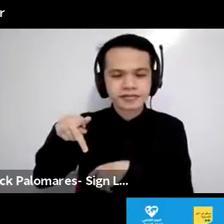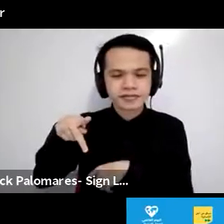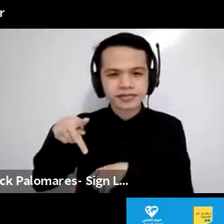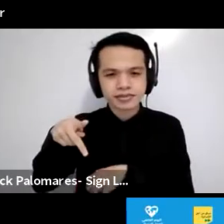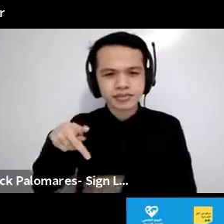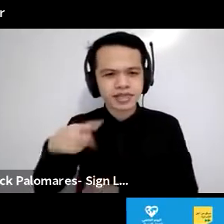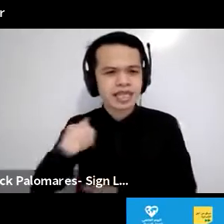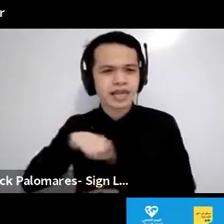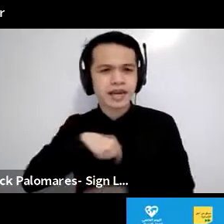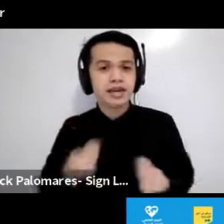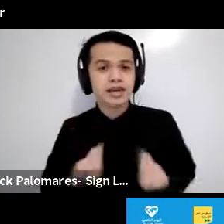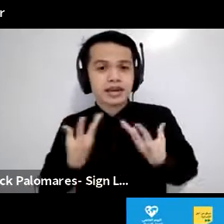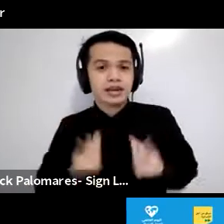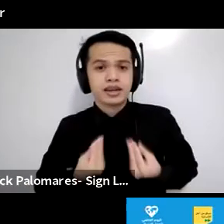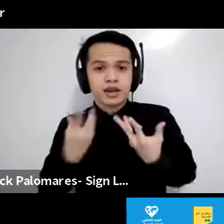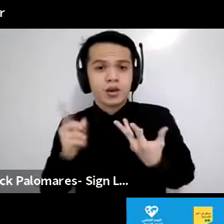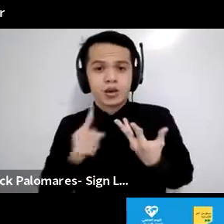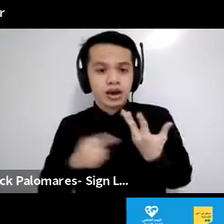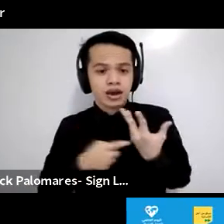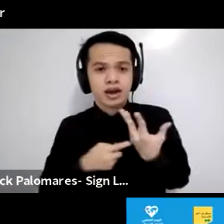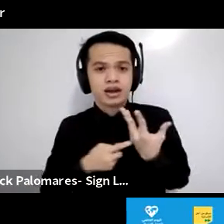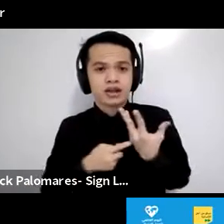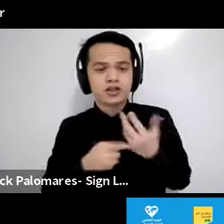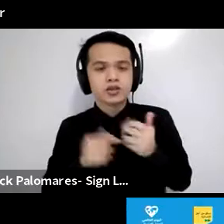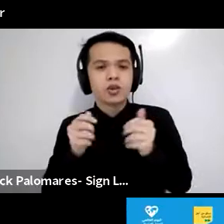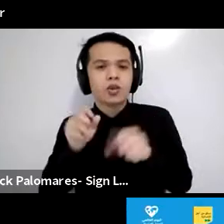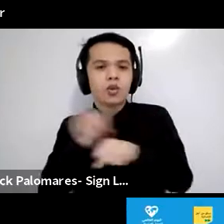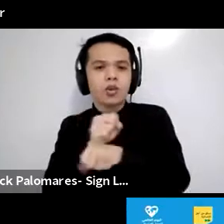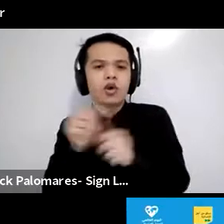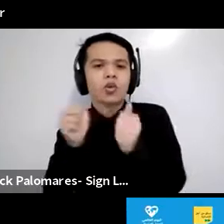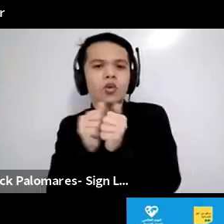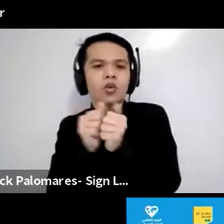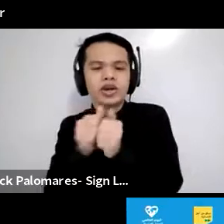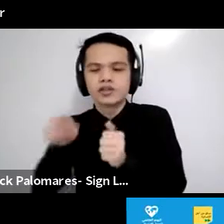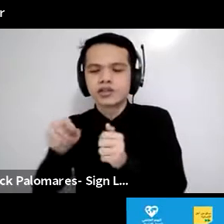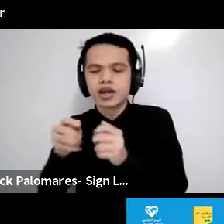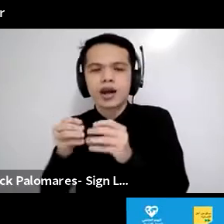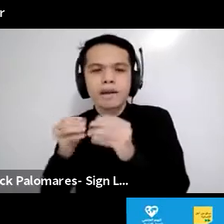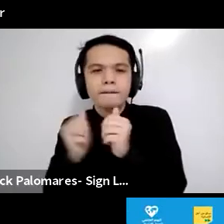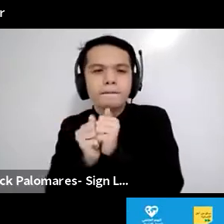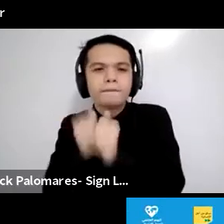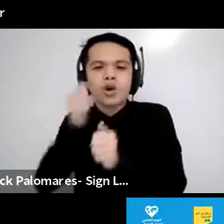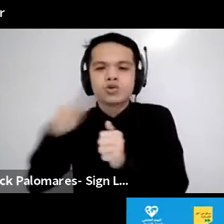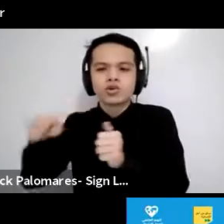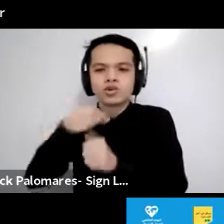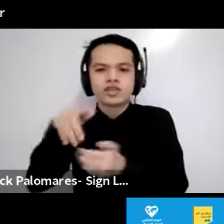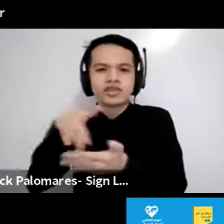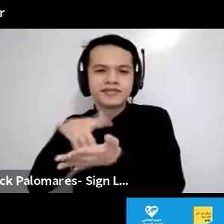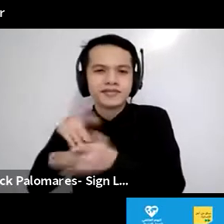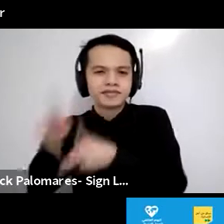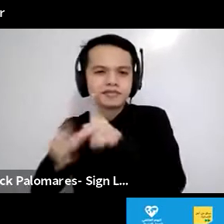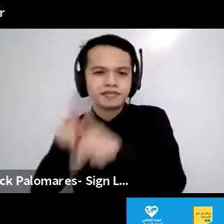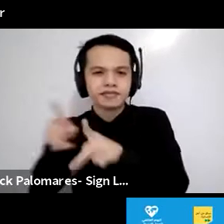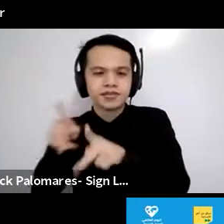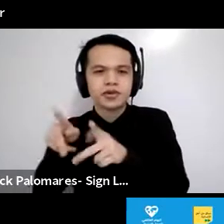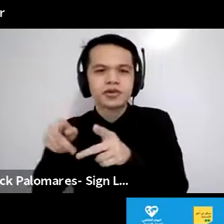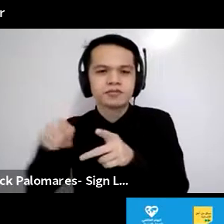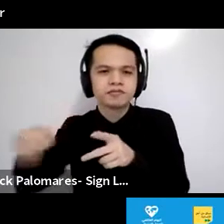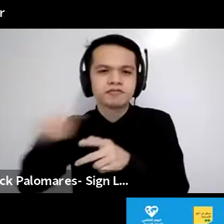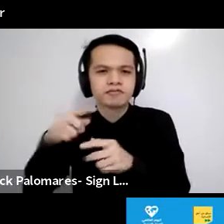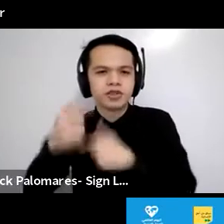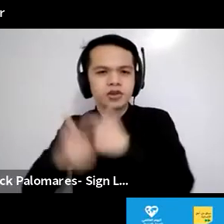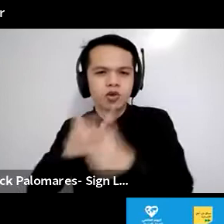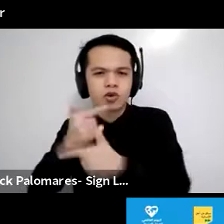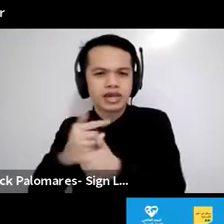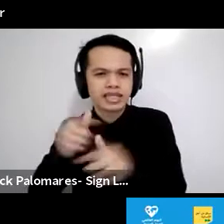our inspiration is, you know, working with the most vulnerable people globally and in the